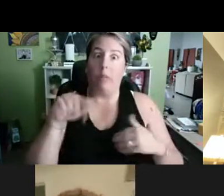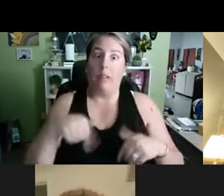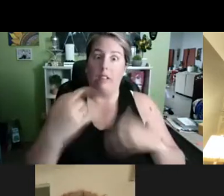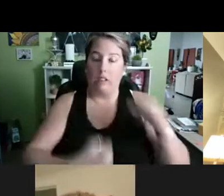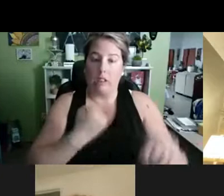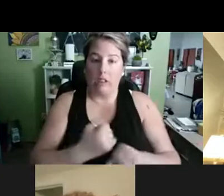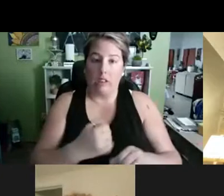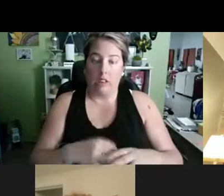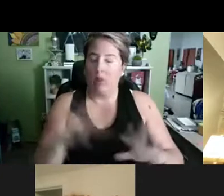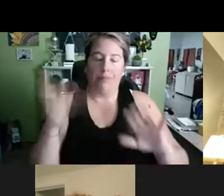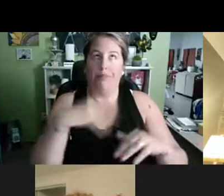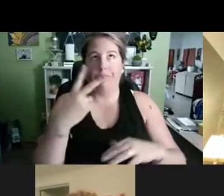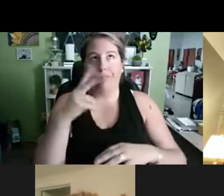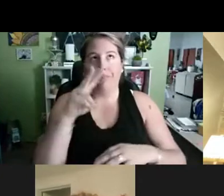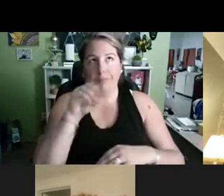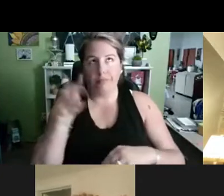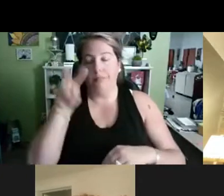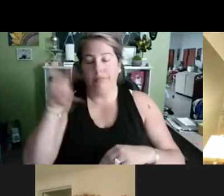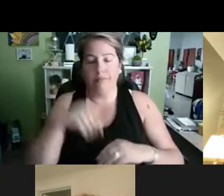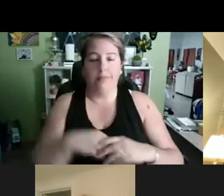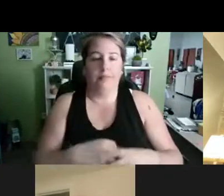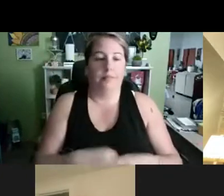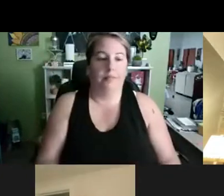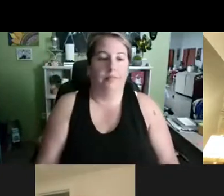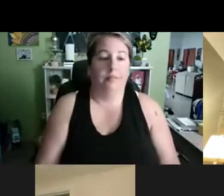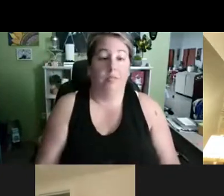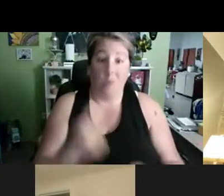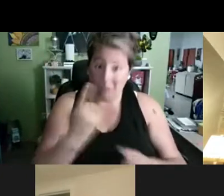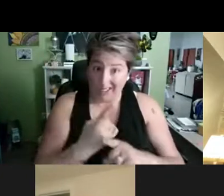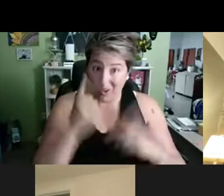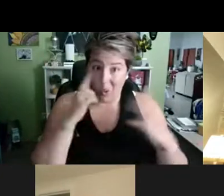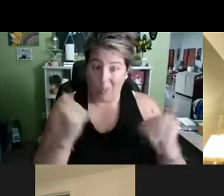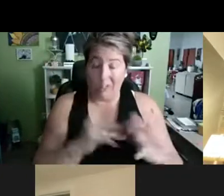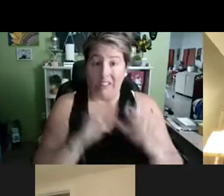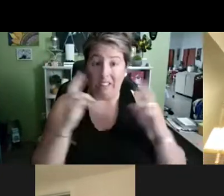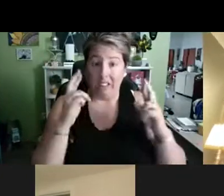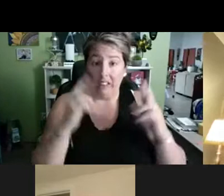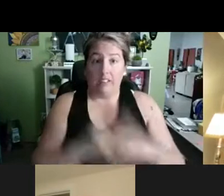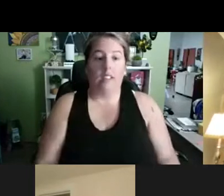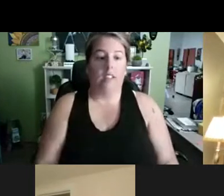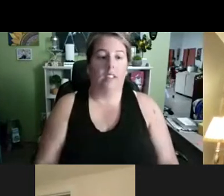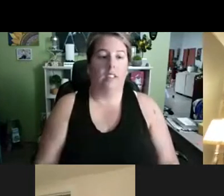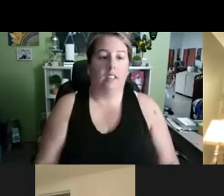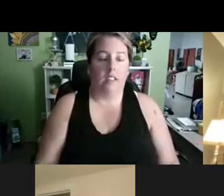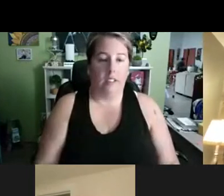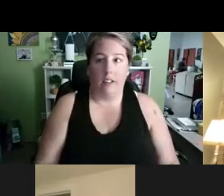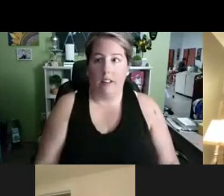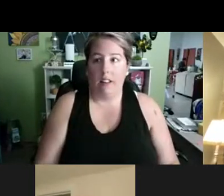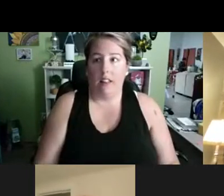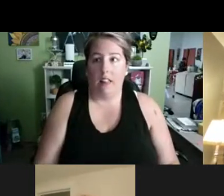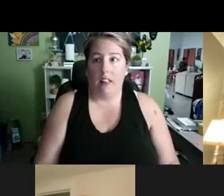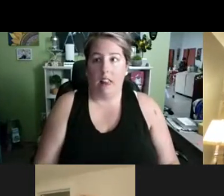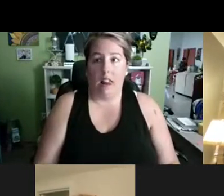in person. That's the biggest thing. Right? I think that's what we're all banking on. Right.